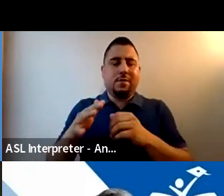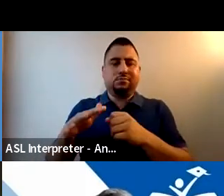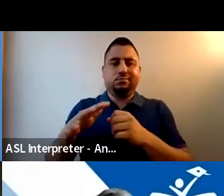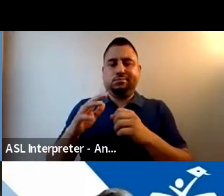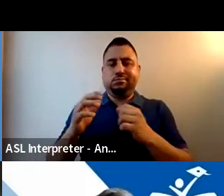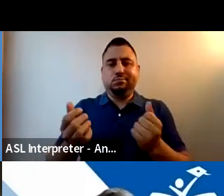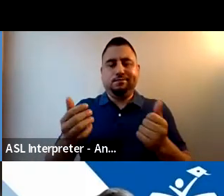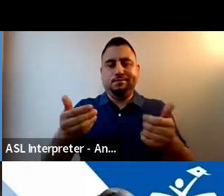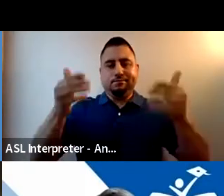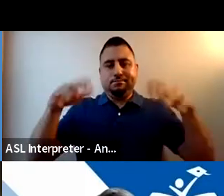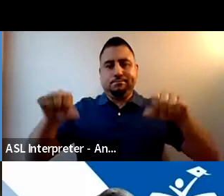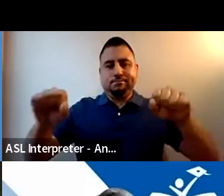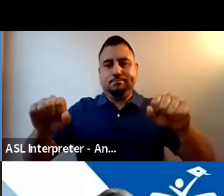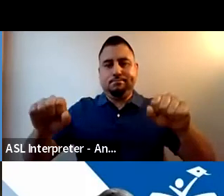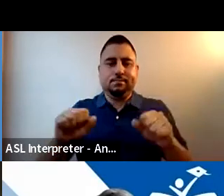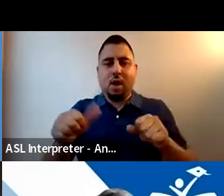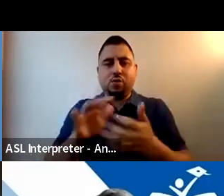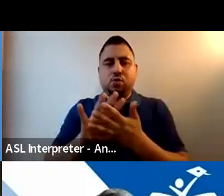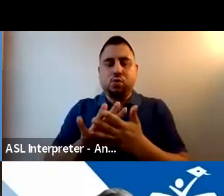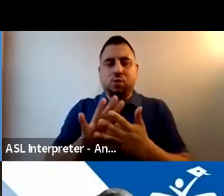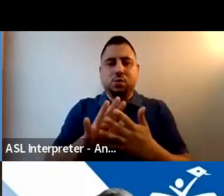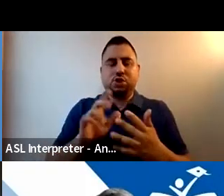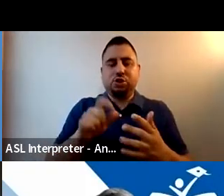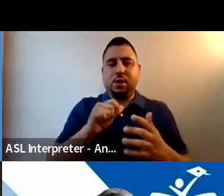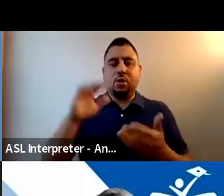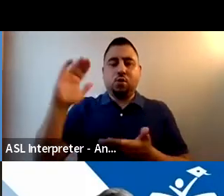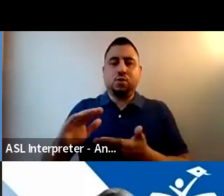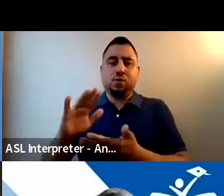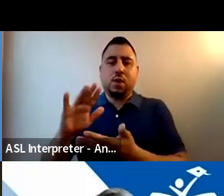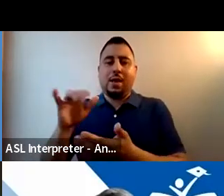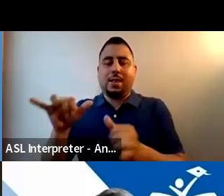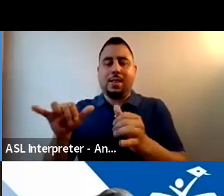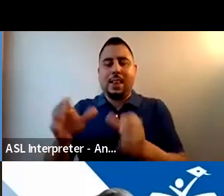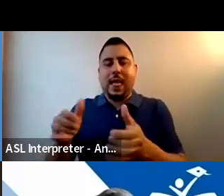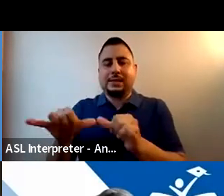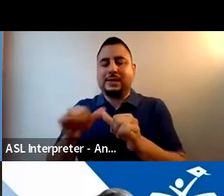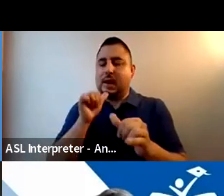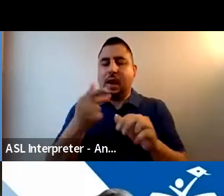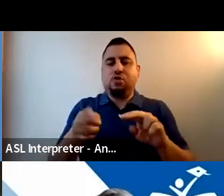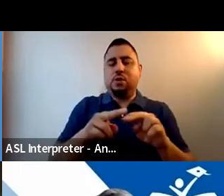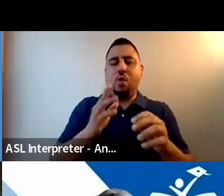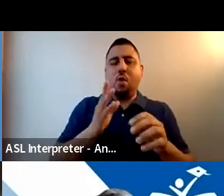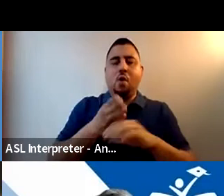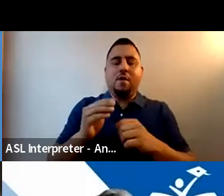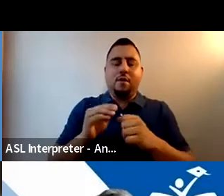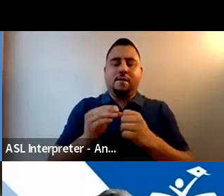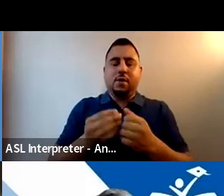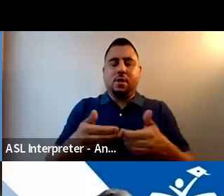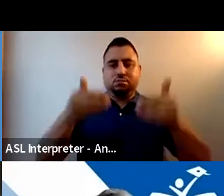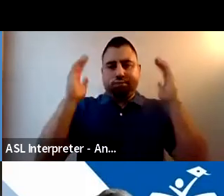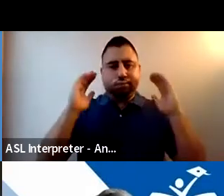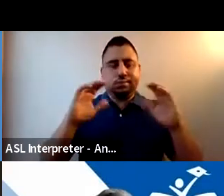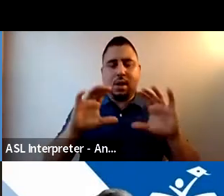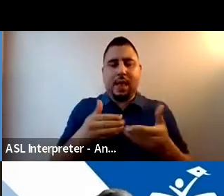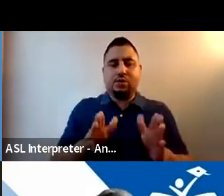schools? Our goal should be to reduce class sizes, not increase it. Having overcrowded classrooms and schools will not help